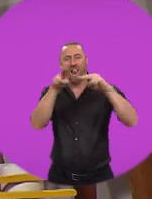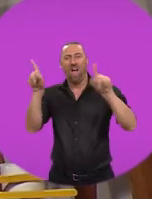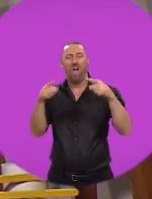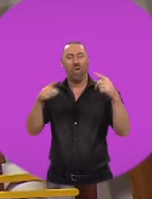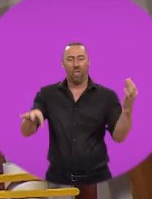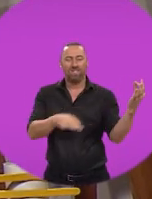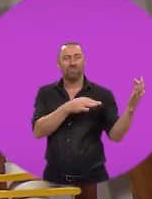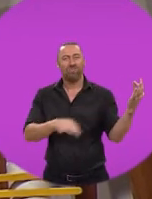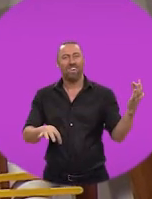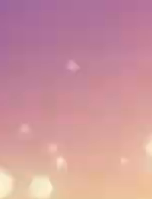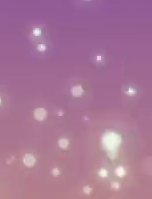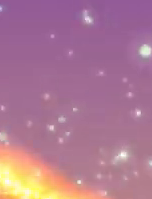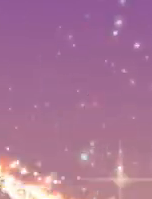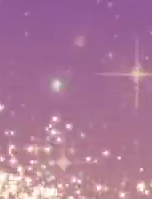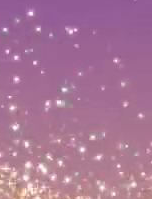Orchestra.